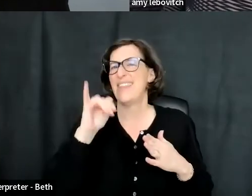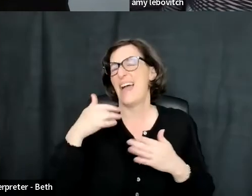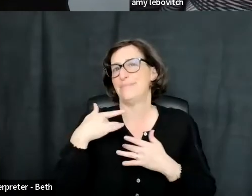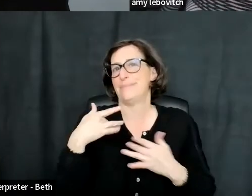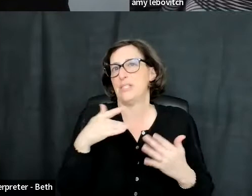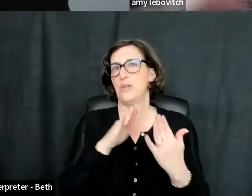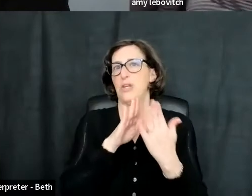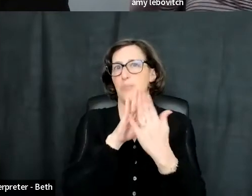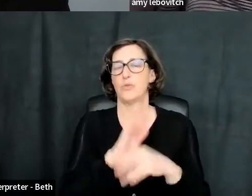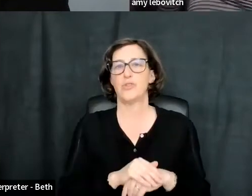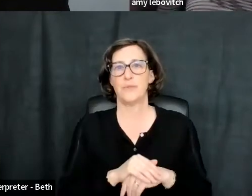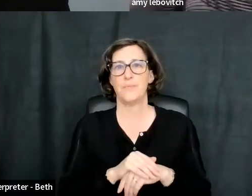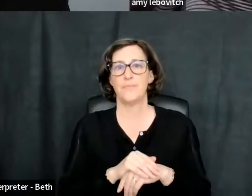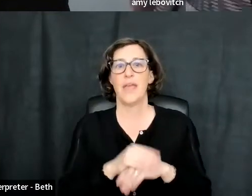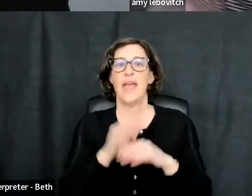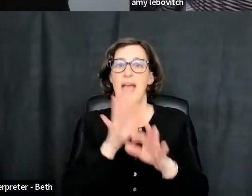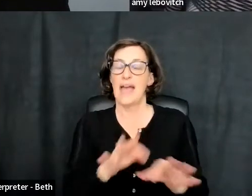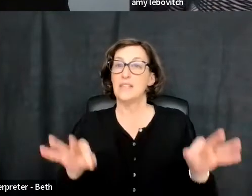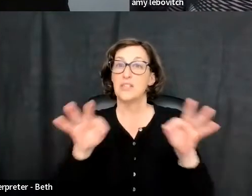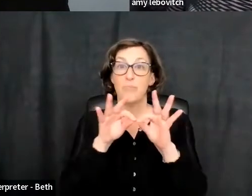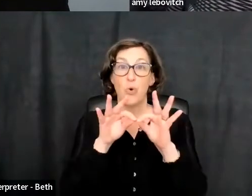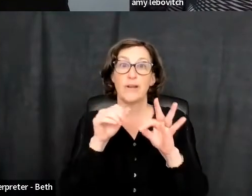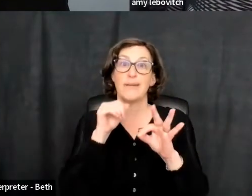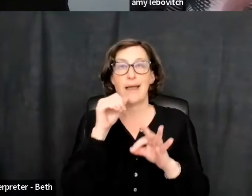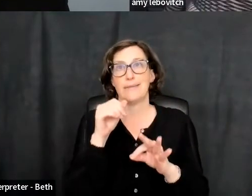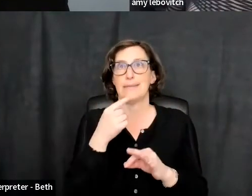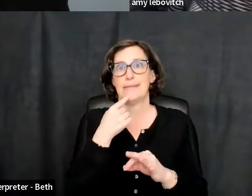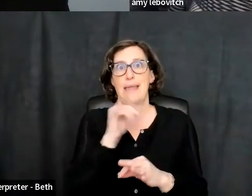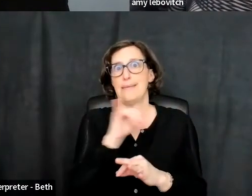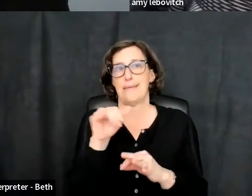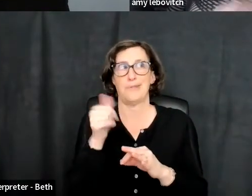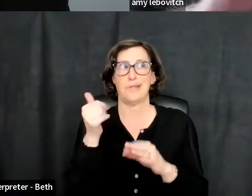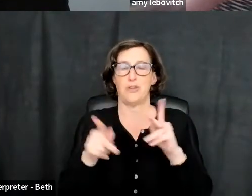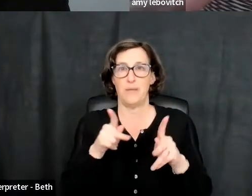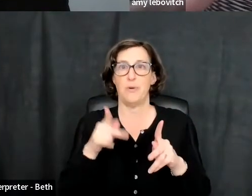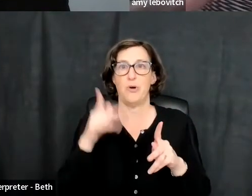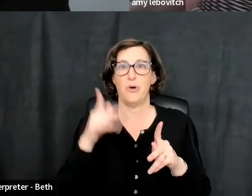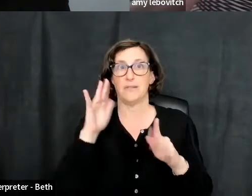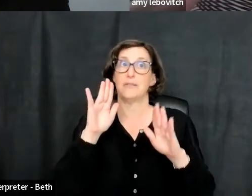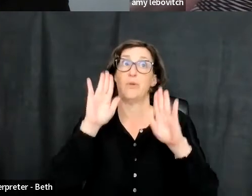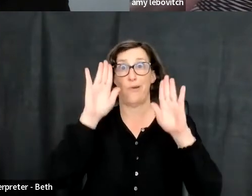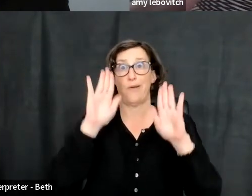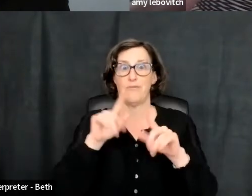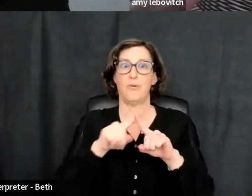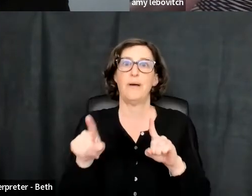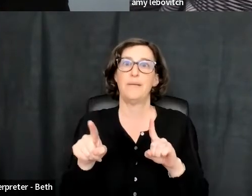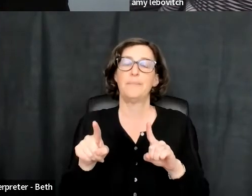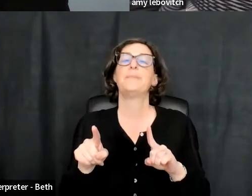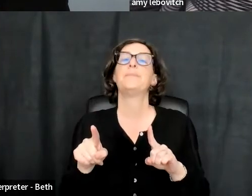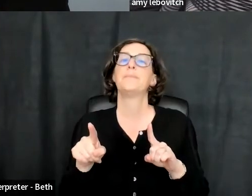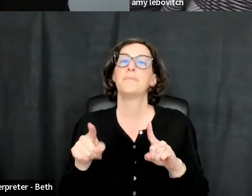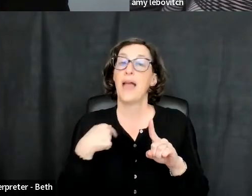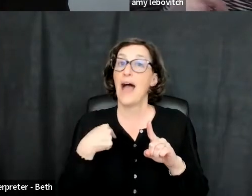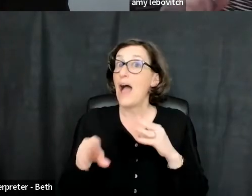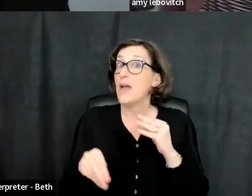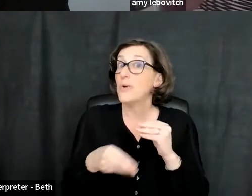And it's important like not to just sort of repeat what other people have said here, because it's been really great, but I would add